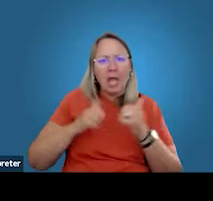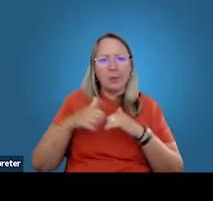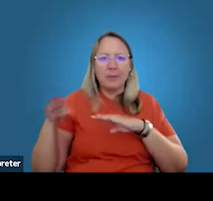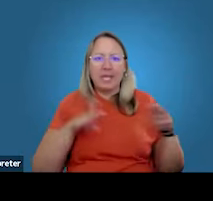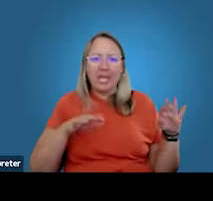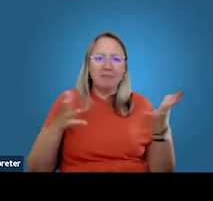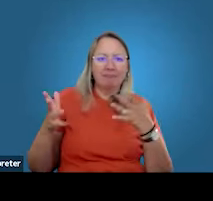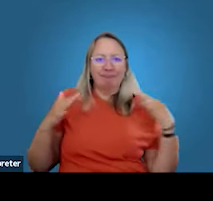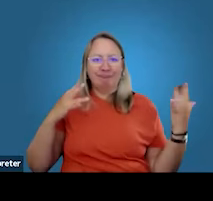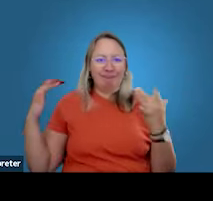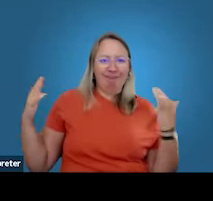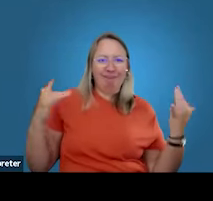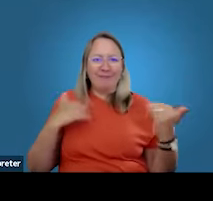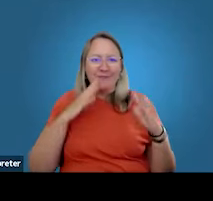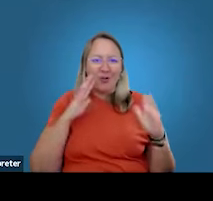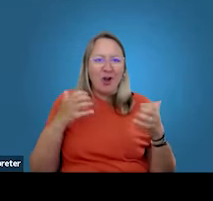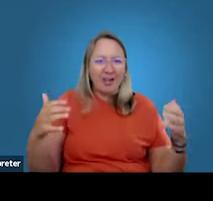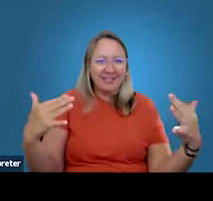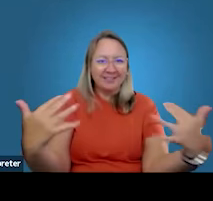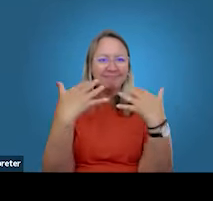to life in terms of our audience?